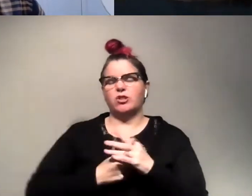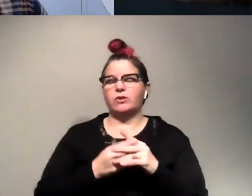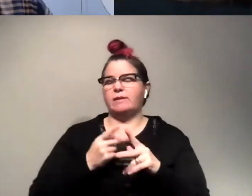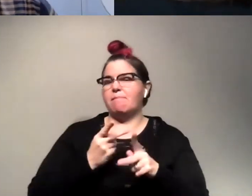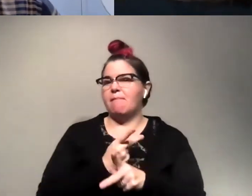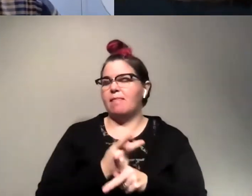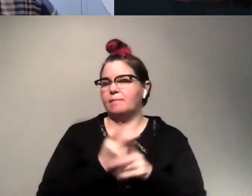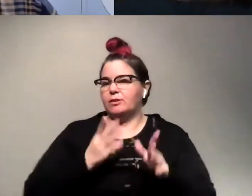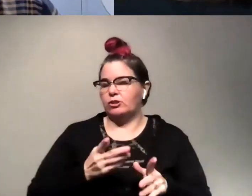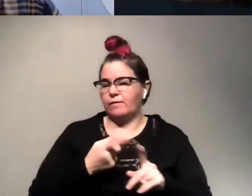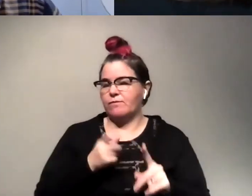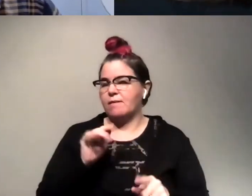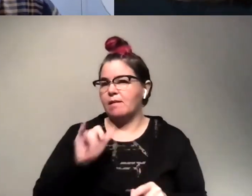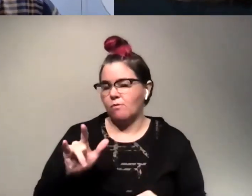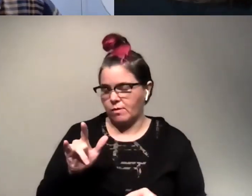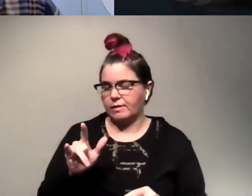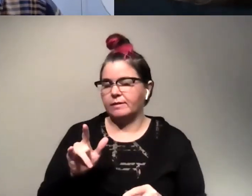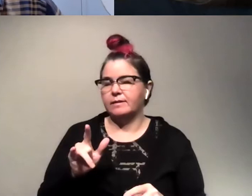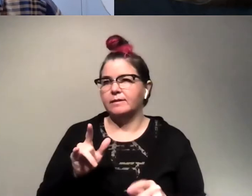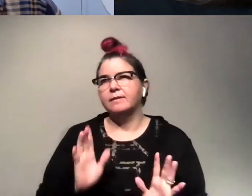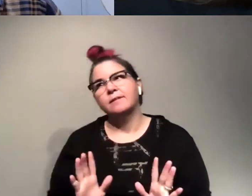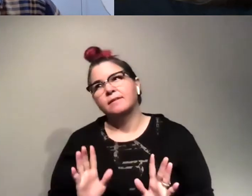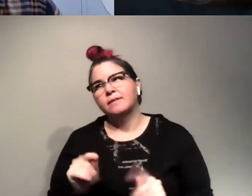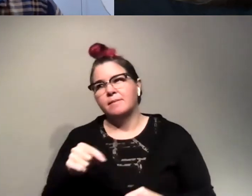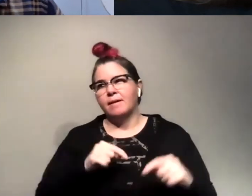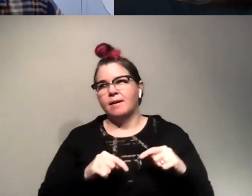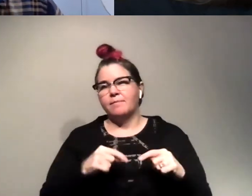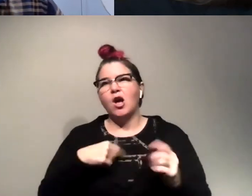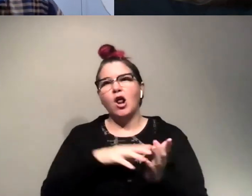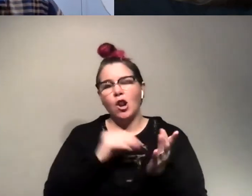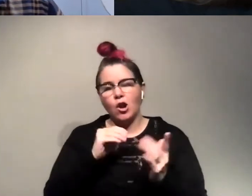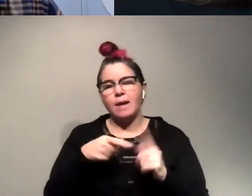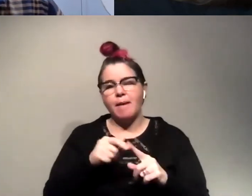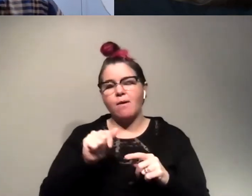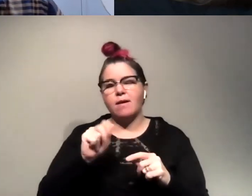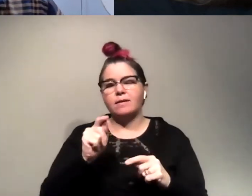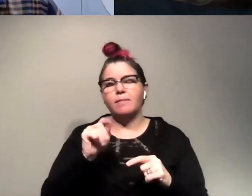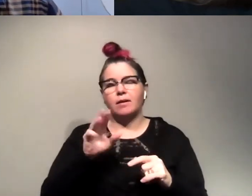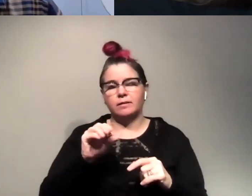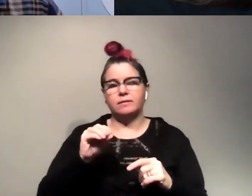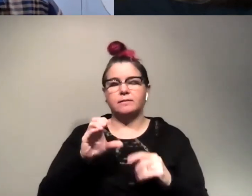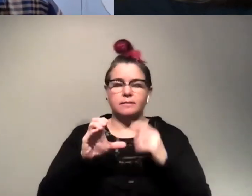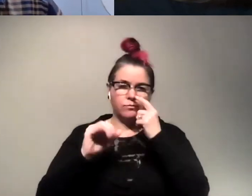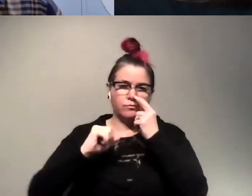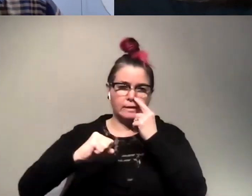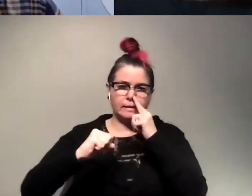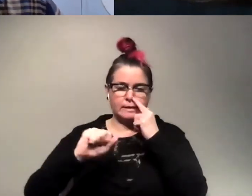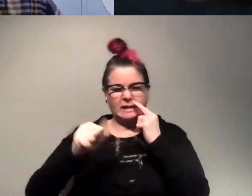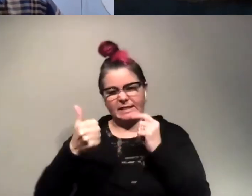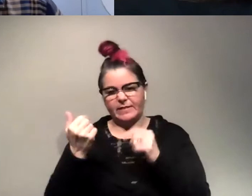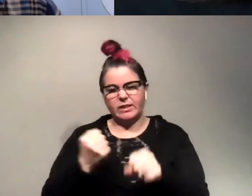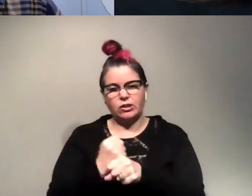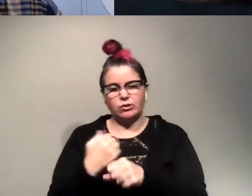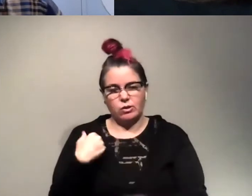I decided, well, I learned about antibiotic resistance about 10, 15 years ago